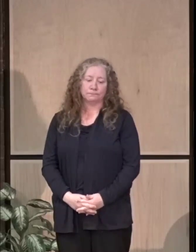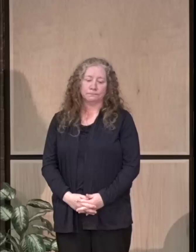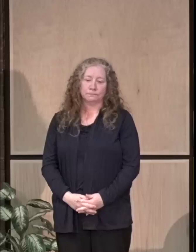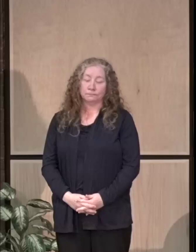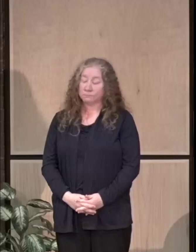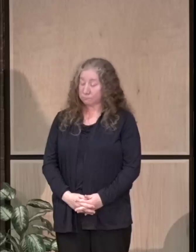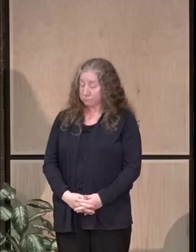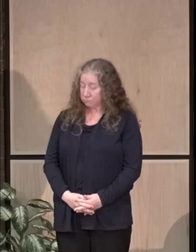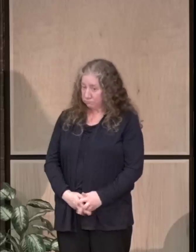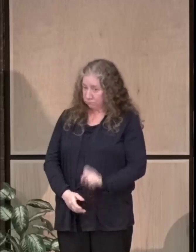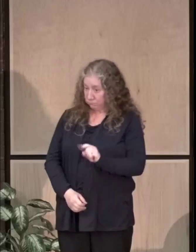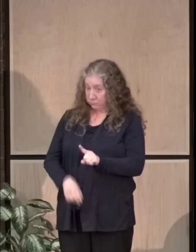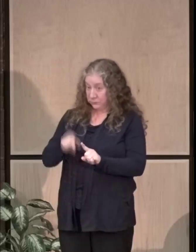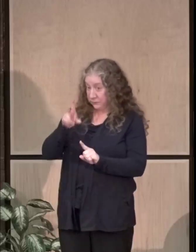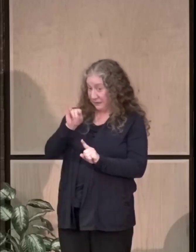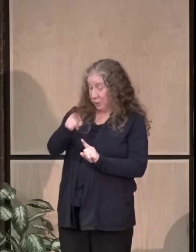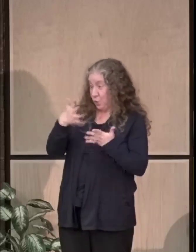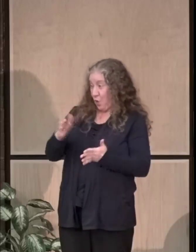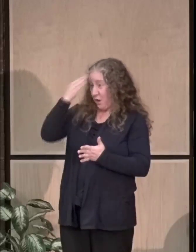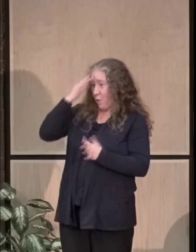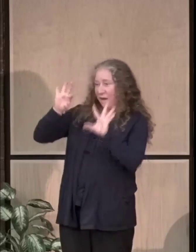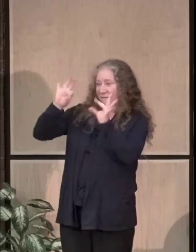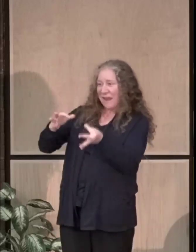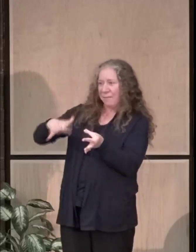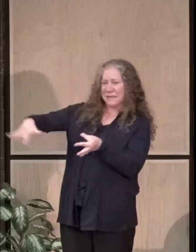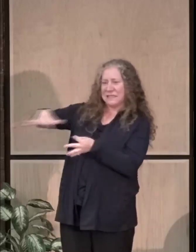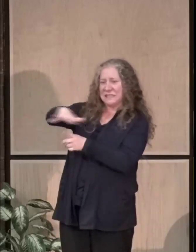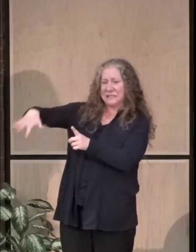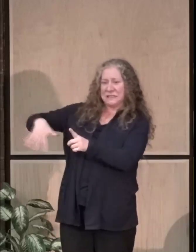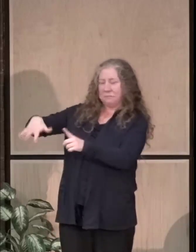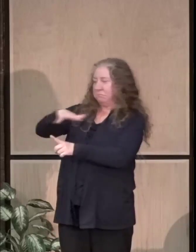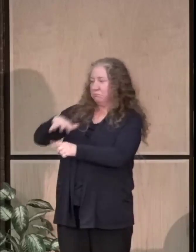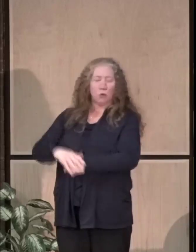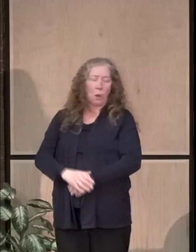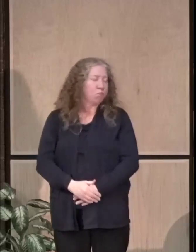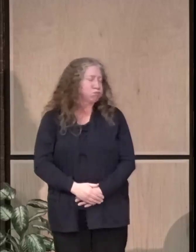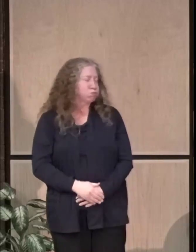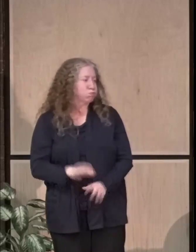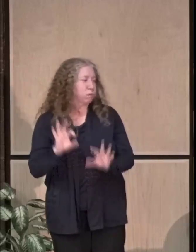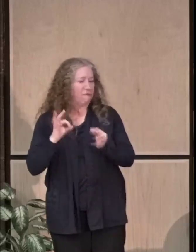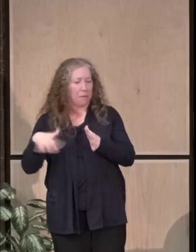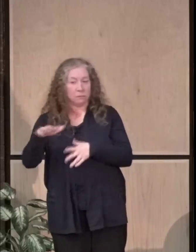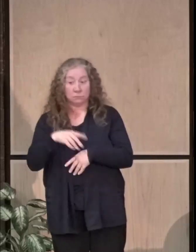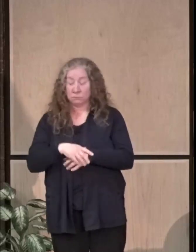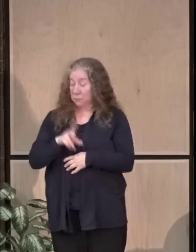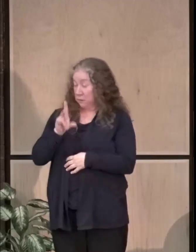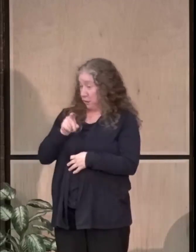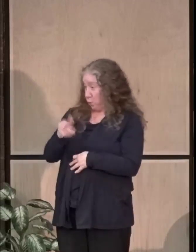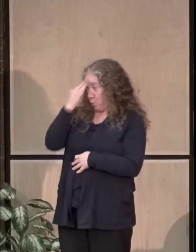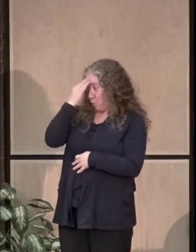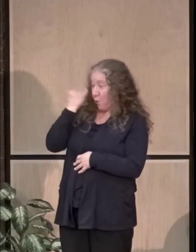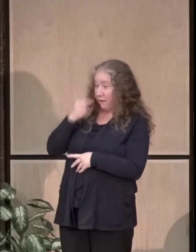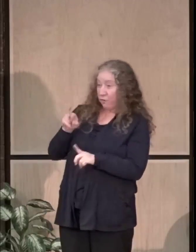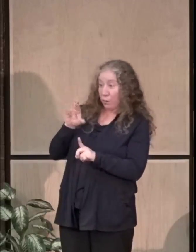And did you know the family dynamics of the Card family? No, I did not. Did you know whether Card got along with his